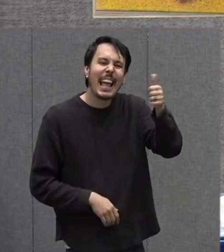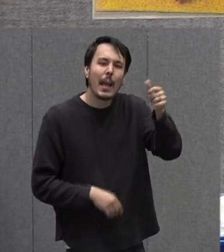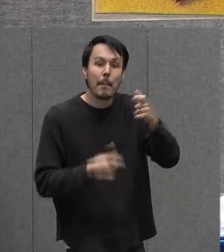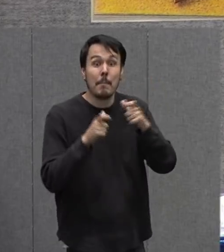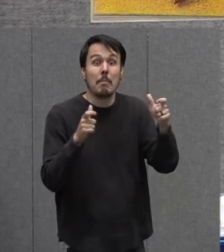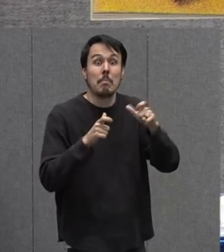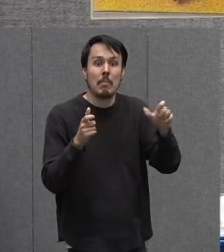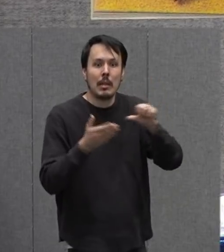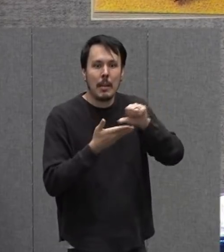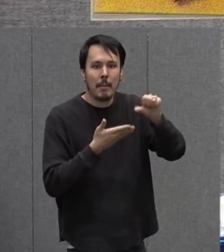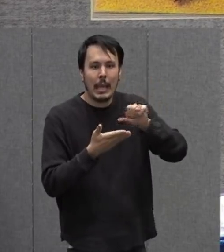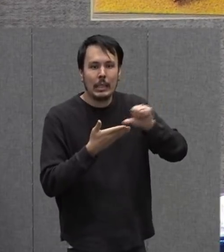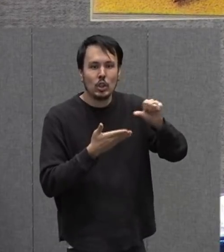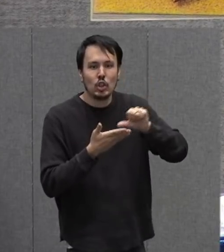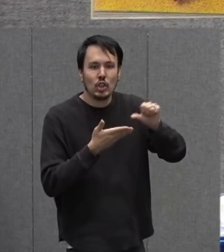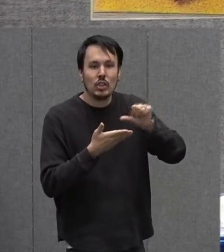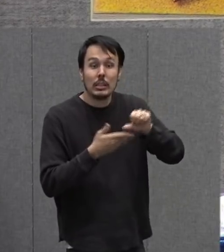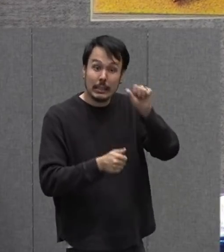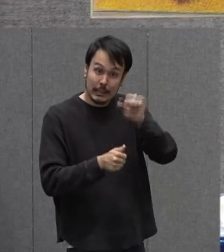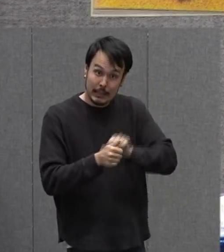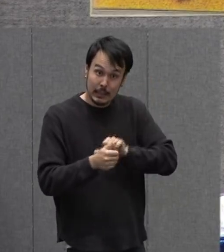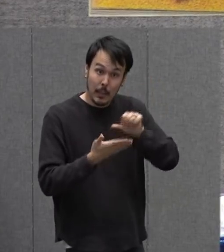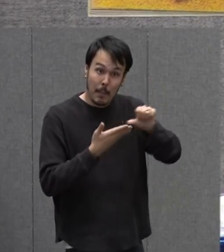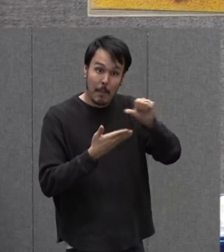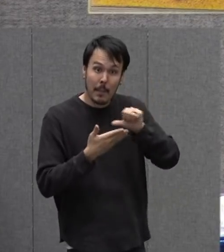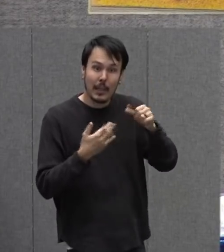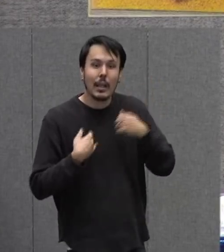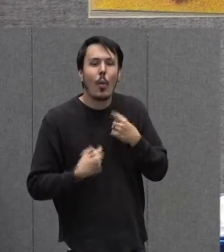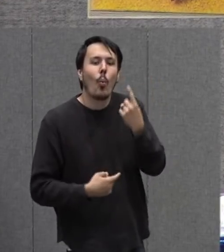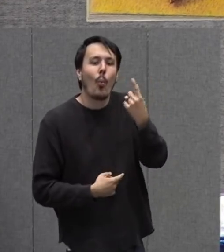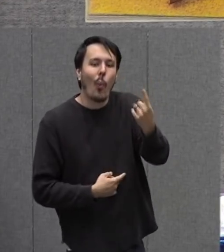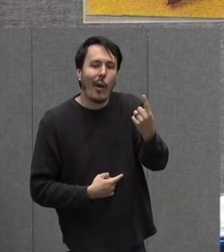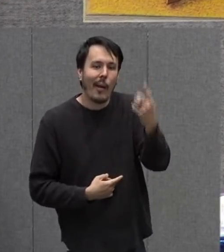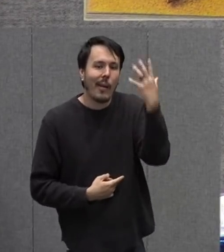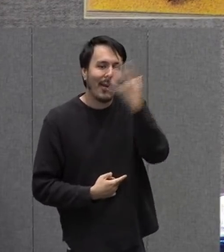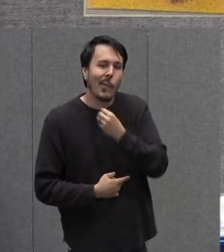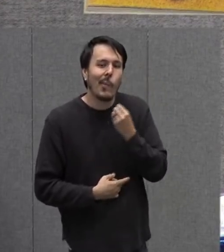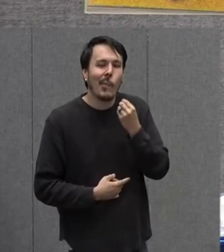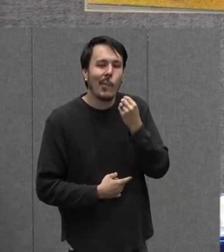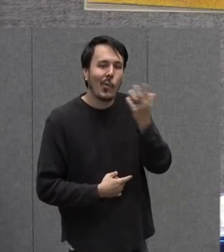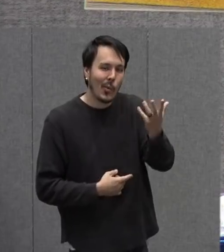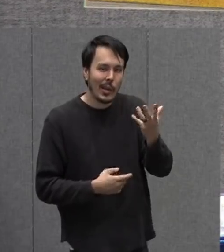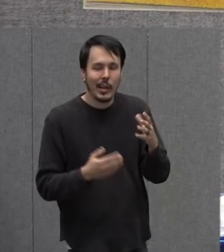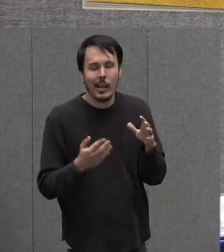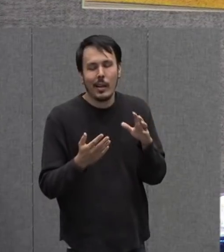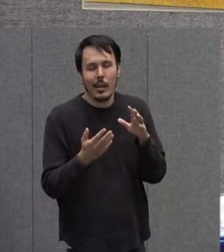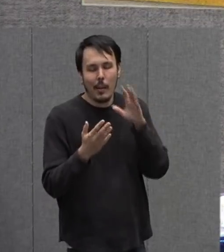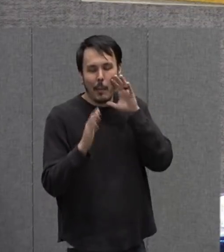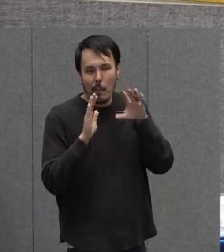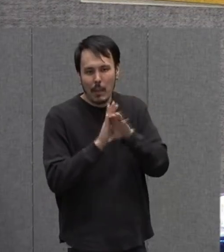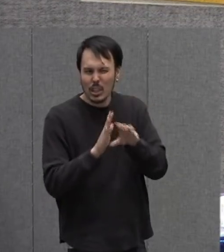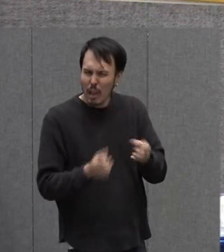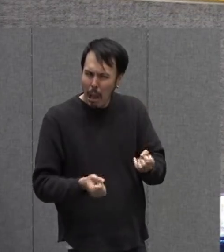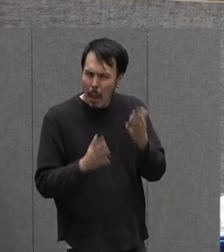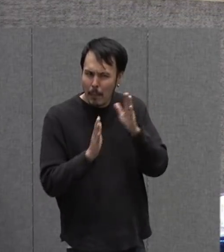pages. Each page had 1 pretty picture. How many books were there?